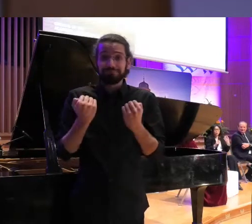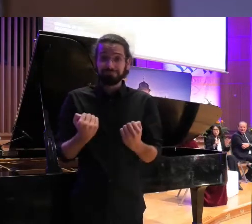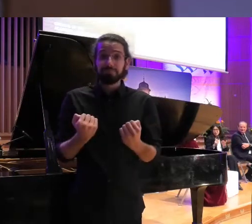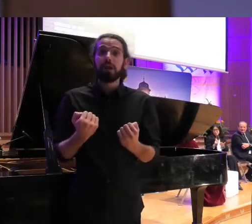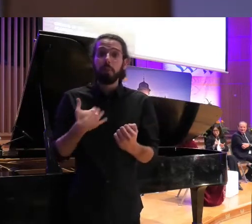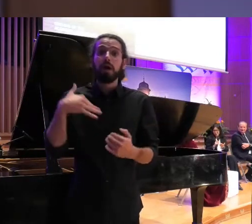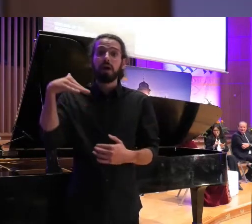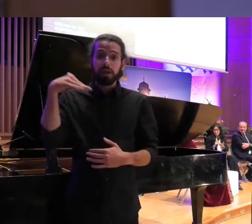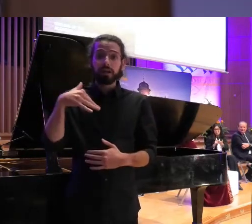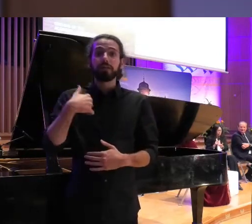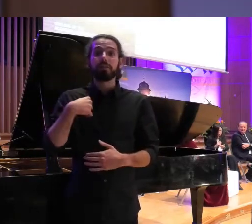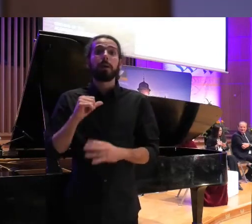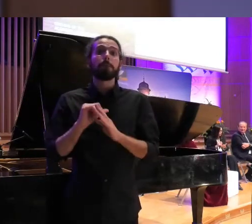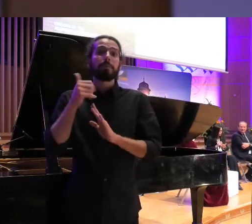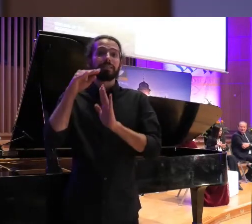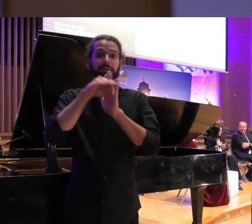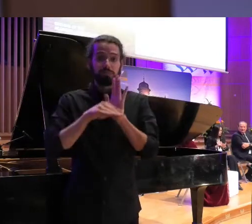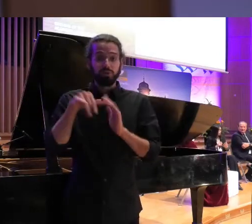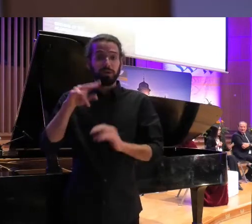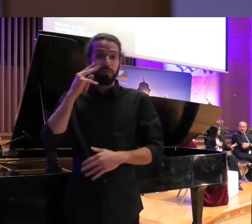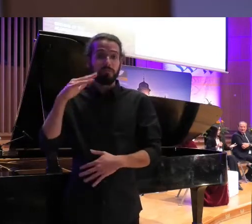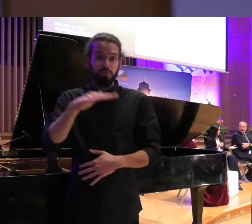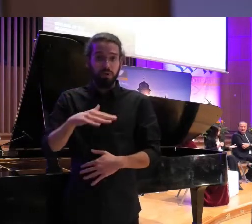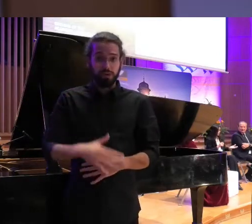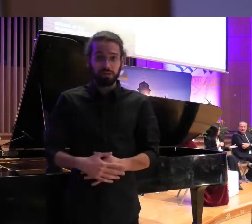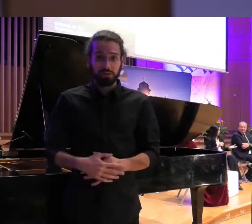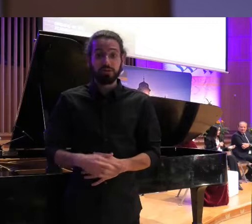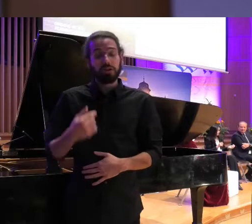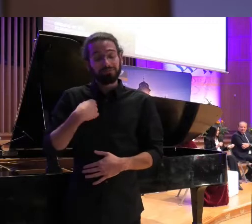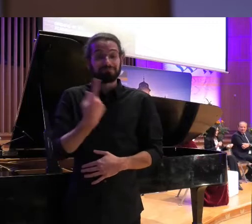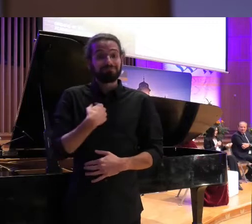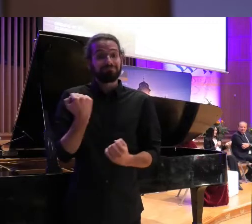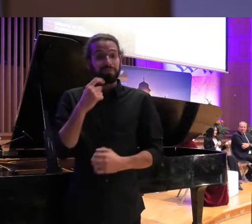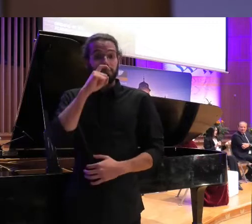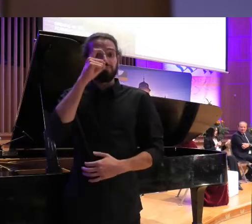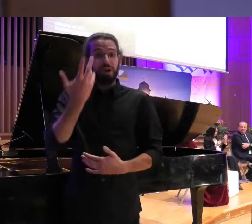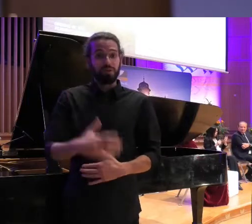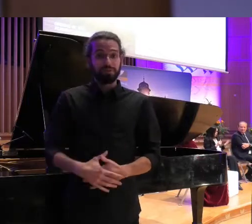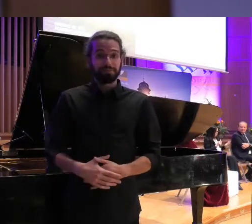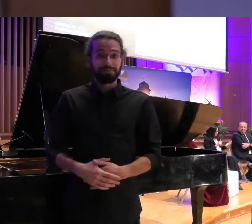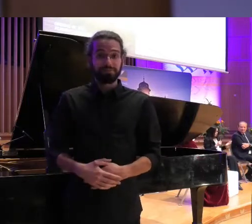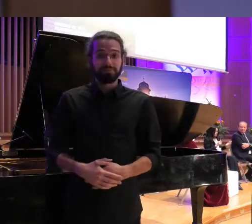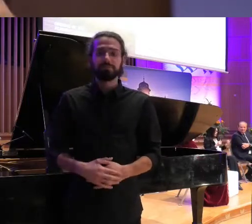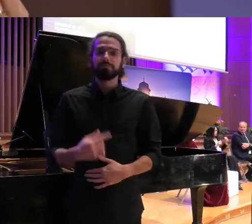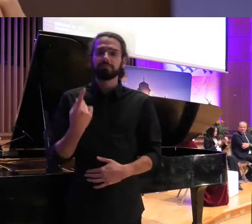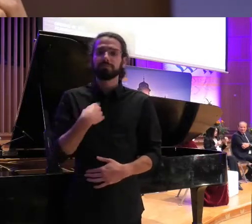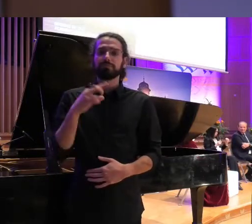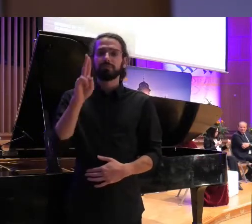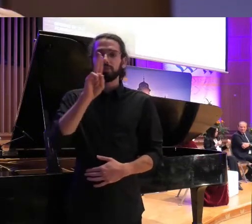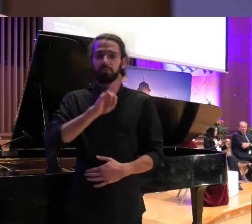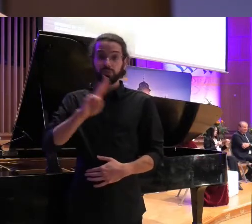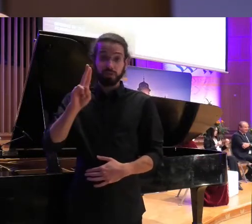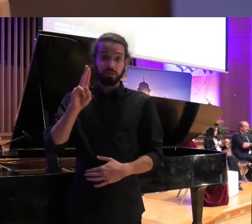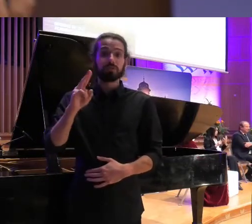joint master's program with the University of Bonn, of which we're very proud of. Our university is called